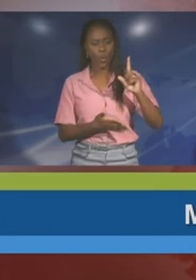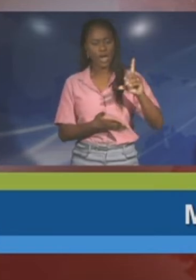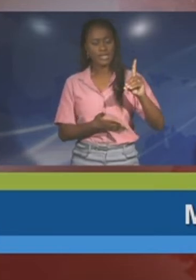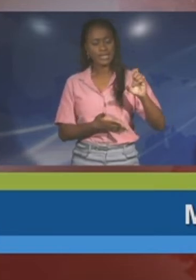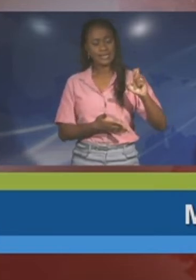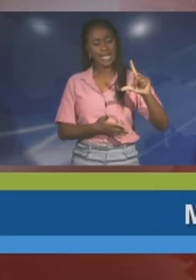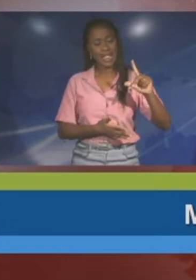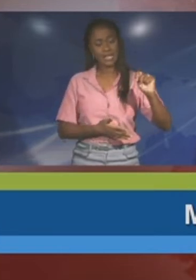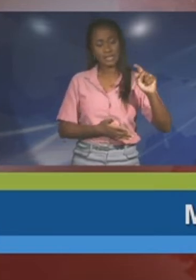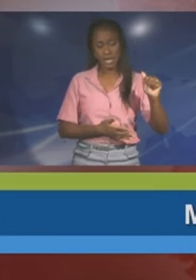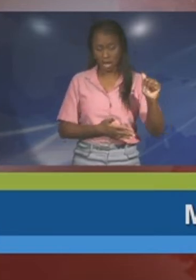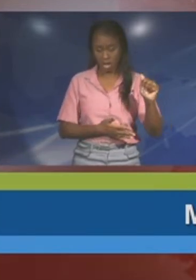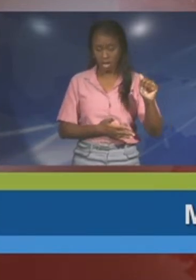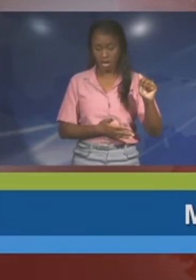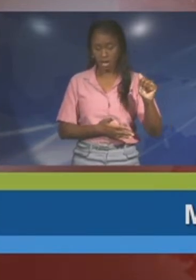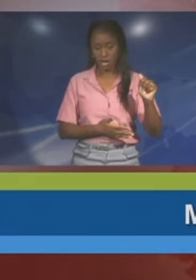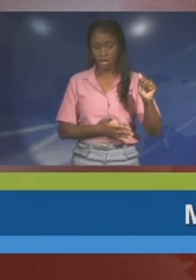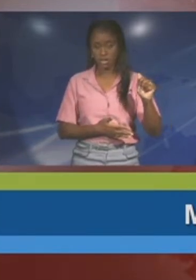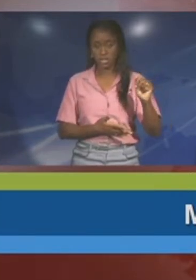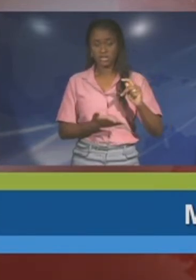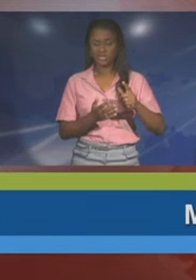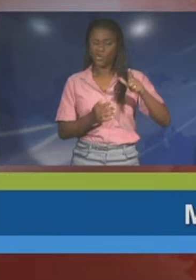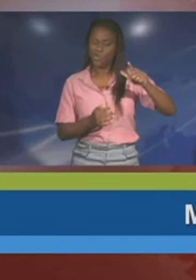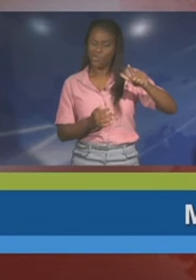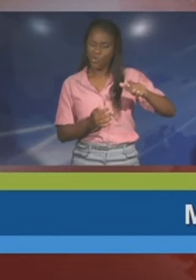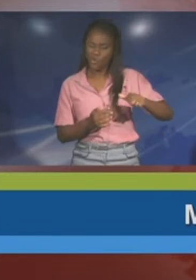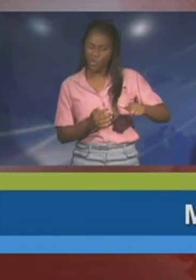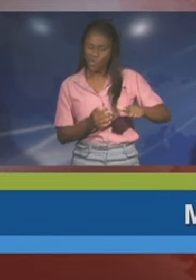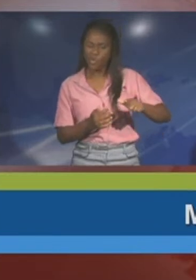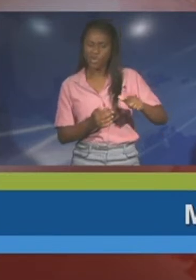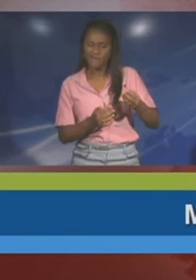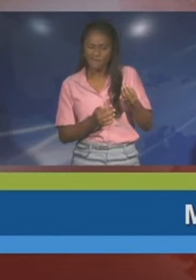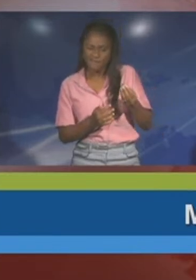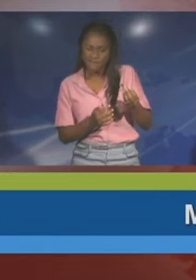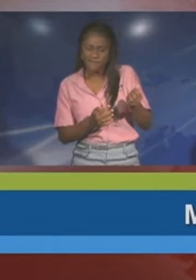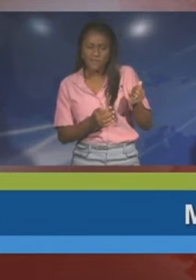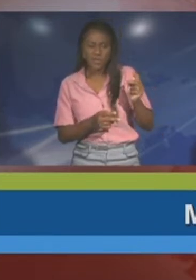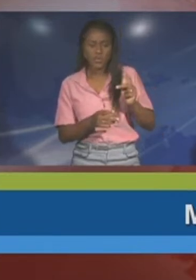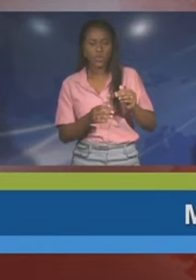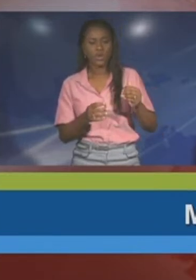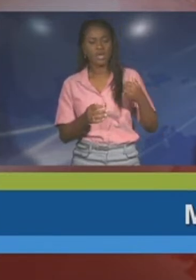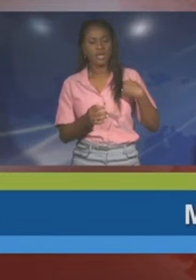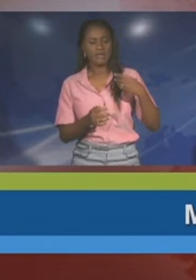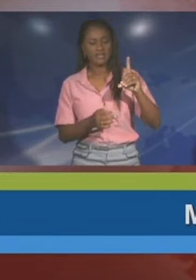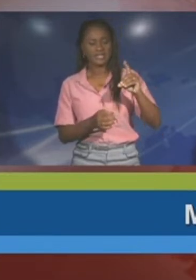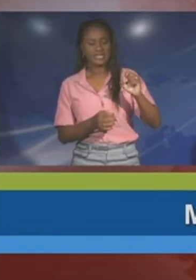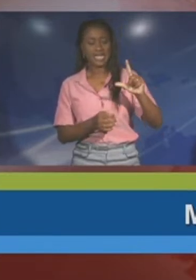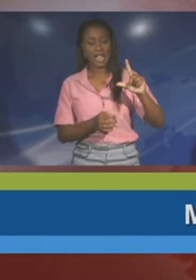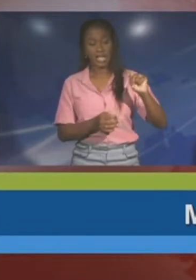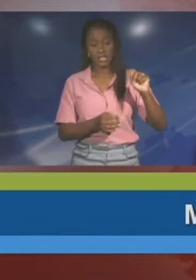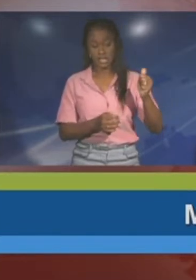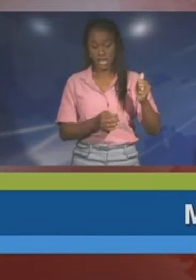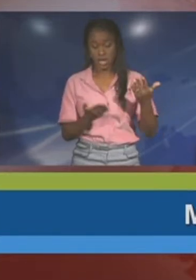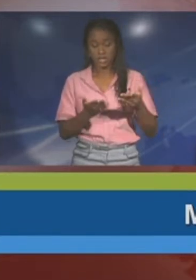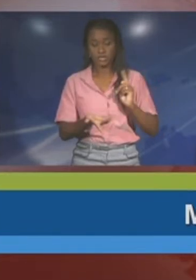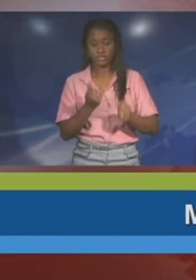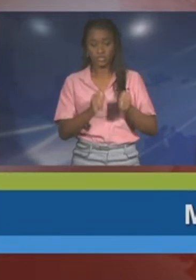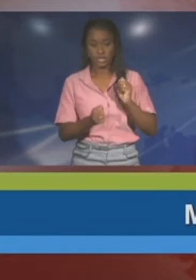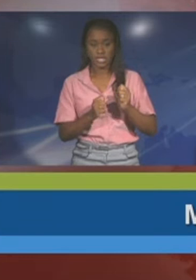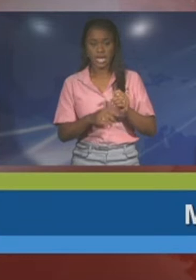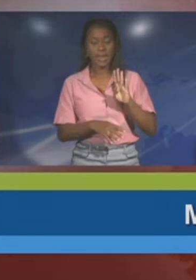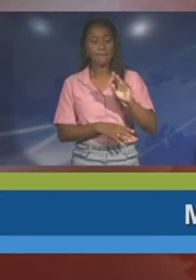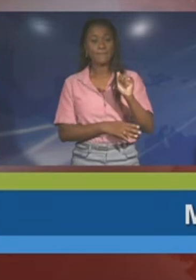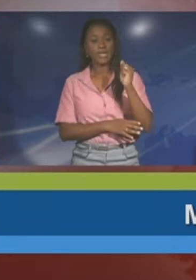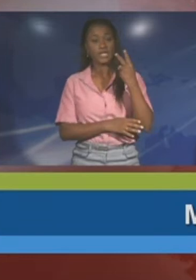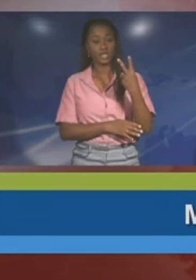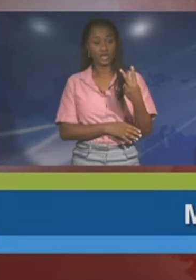as well. So there seems to be a very low presence of Delta in circulation, at least detected in Trinidad.